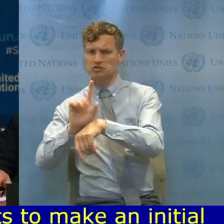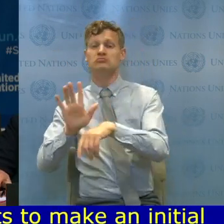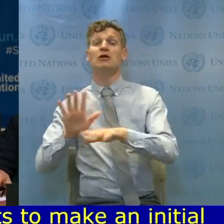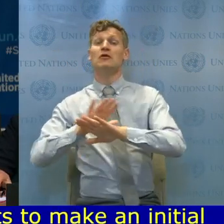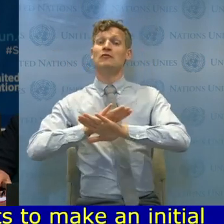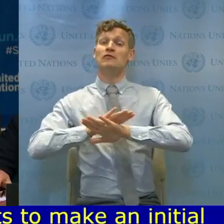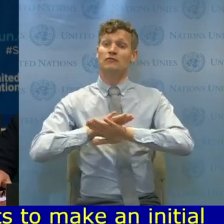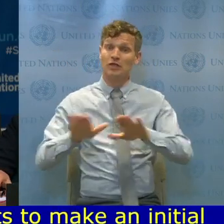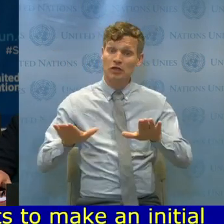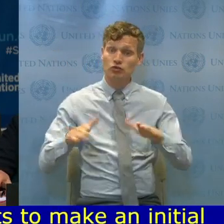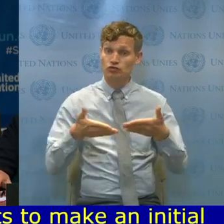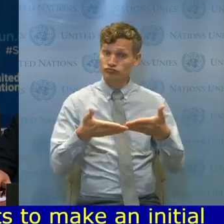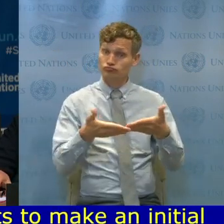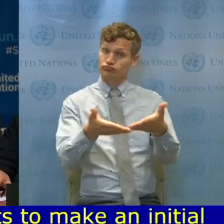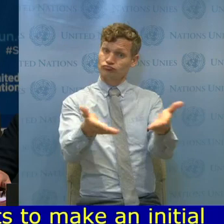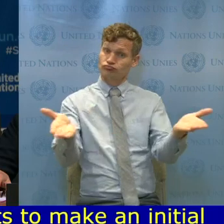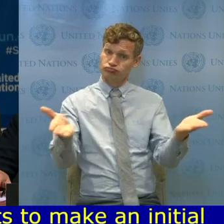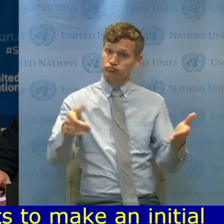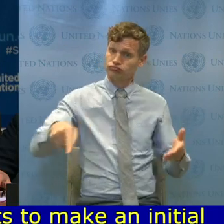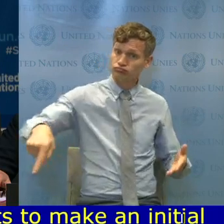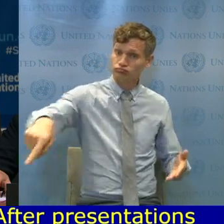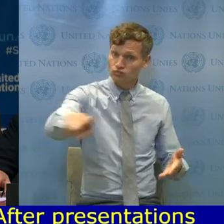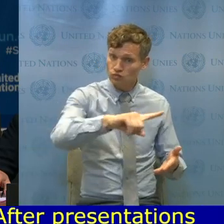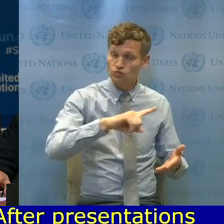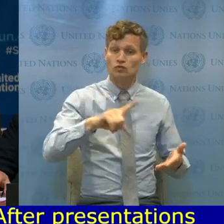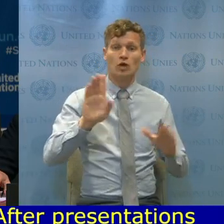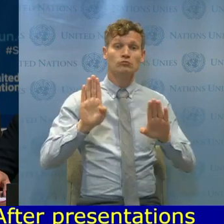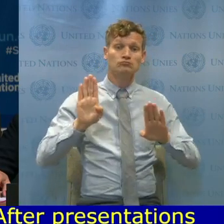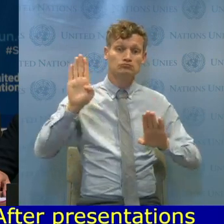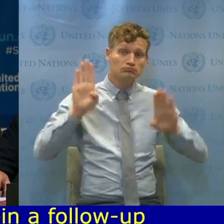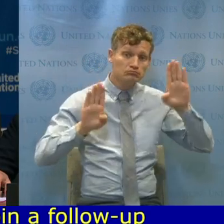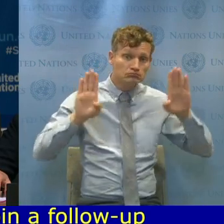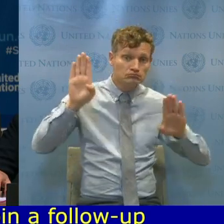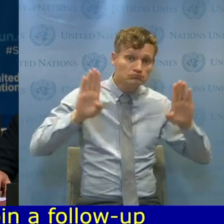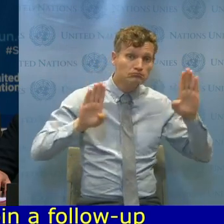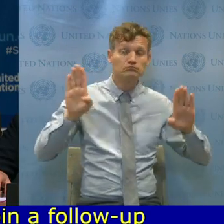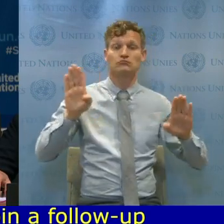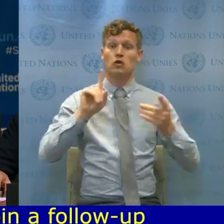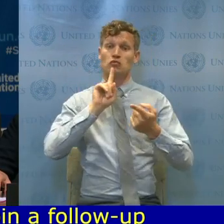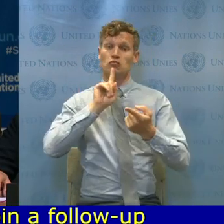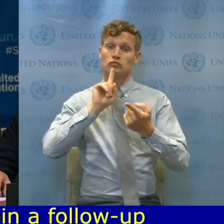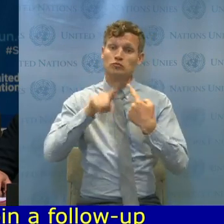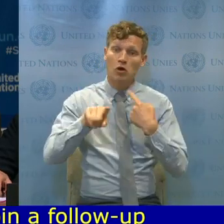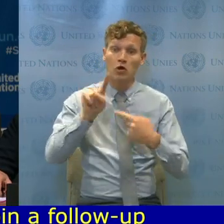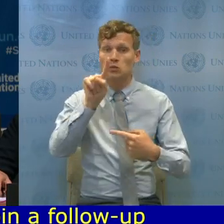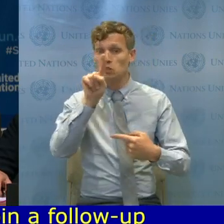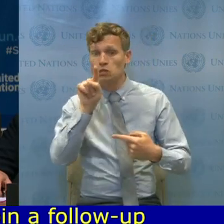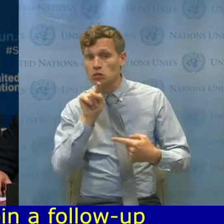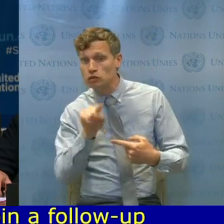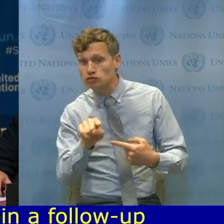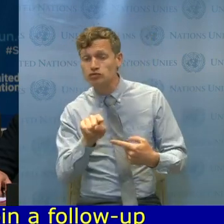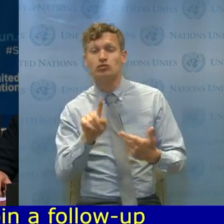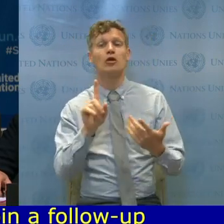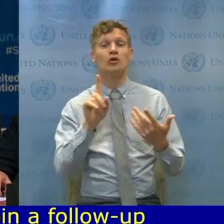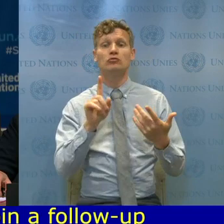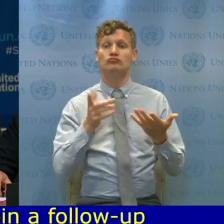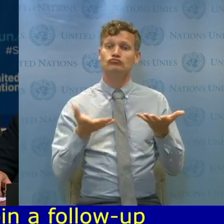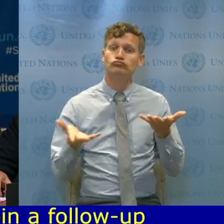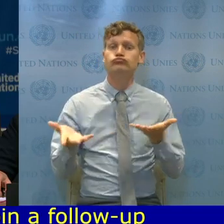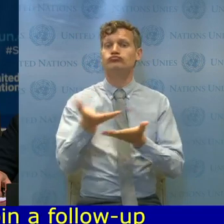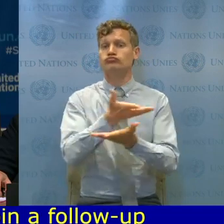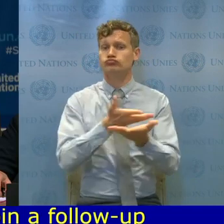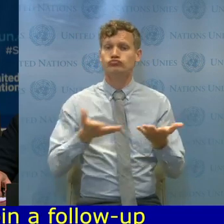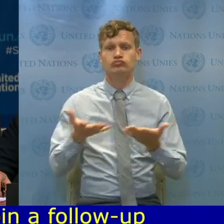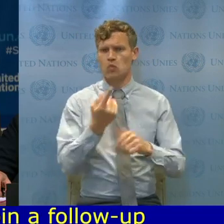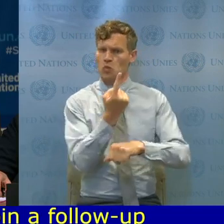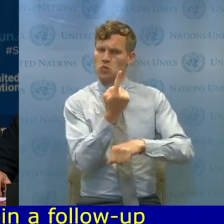members who will respond to questions and comments from the floor. In that segment of about an hour, there will